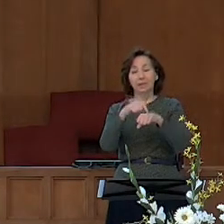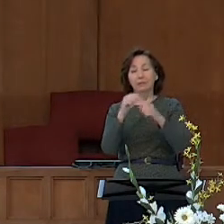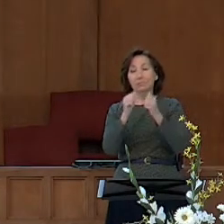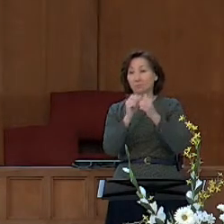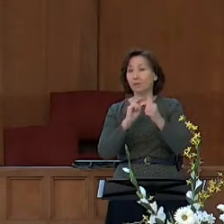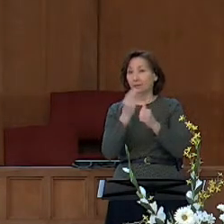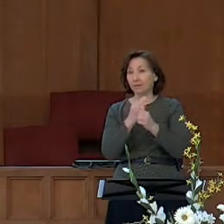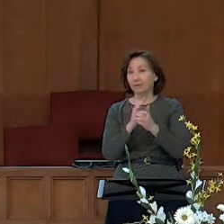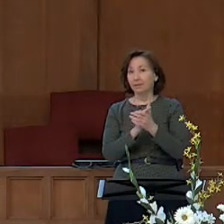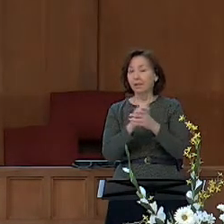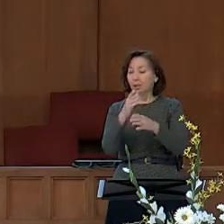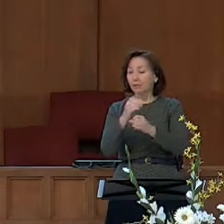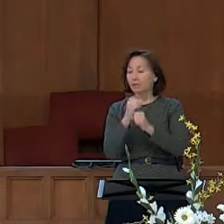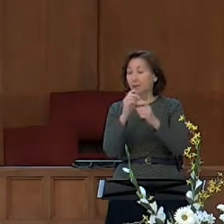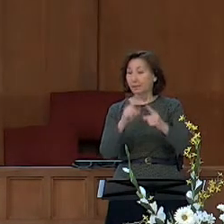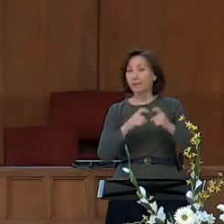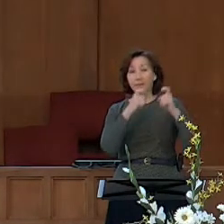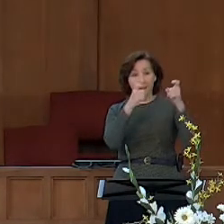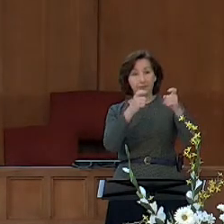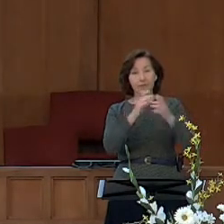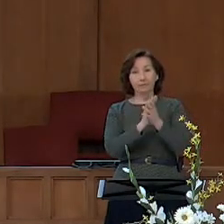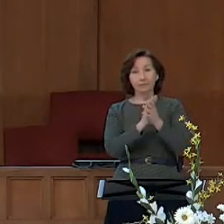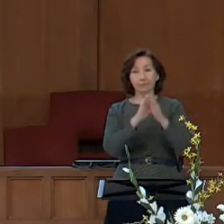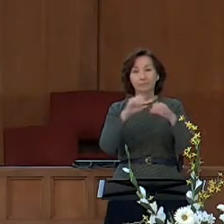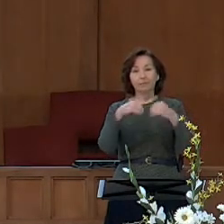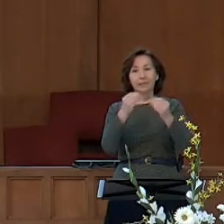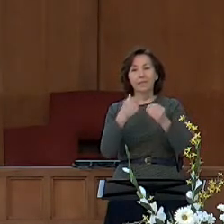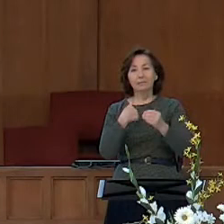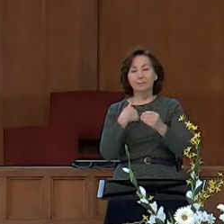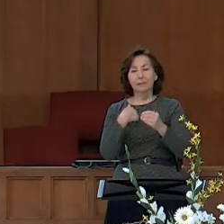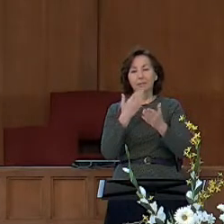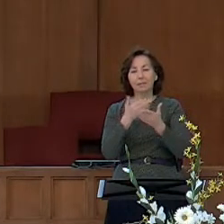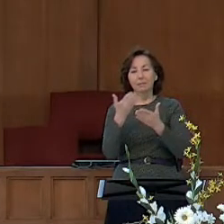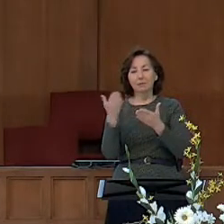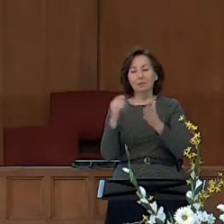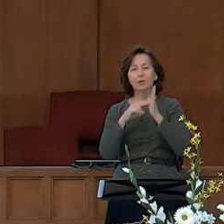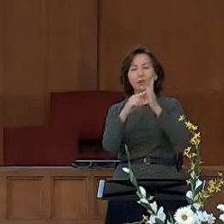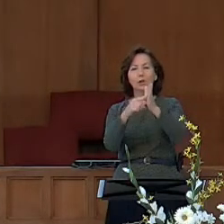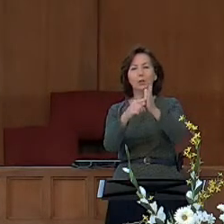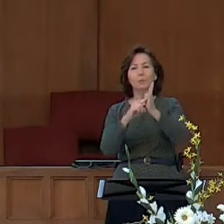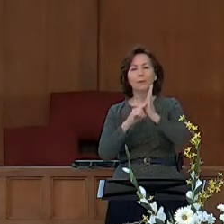Third is the receiving of gifts. Give me something to show that you love me.